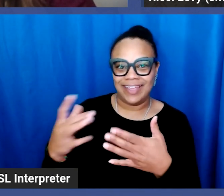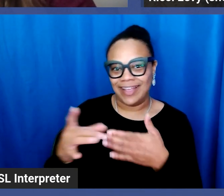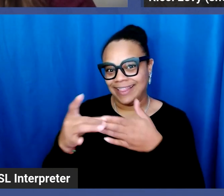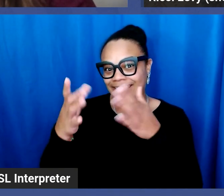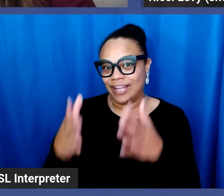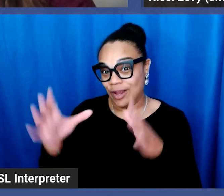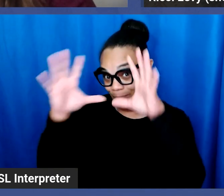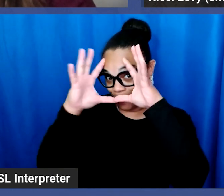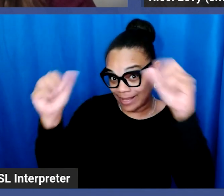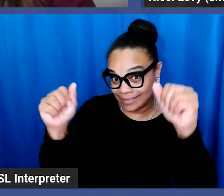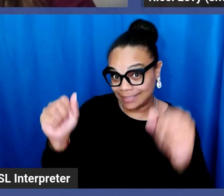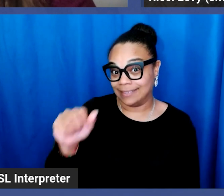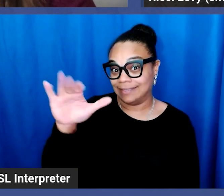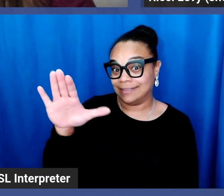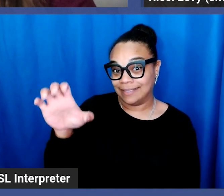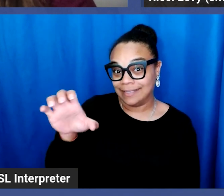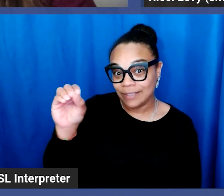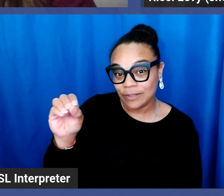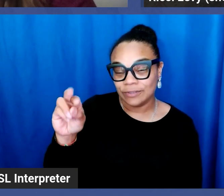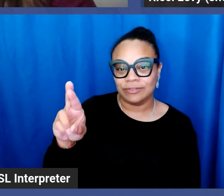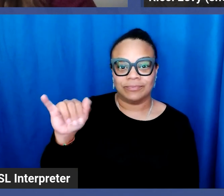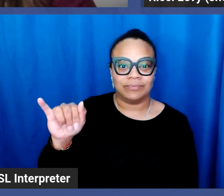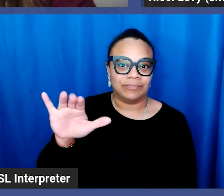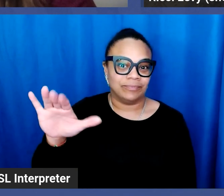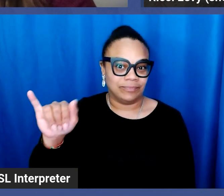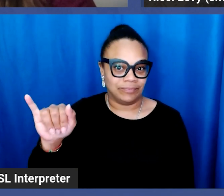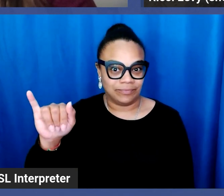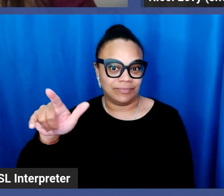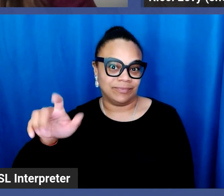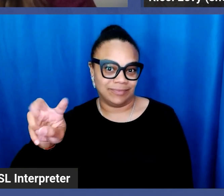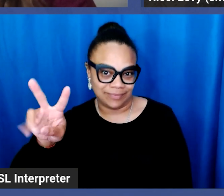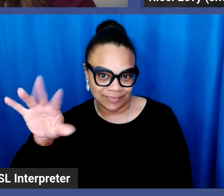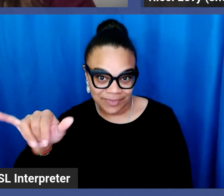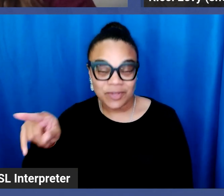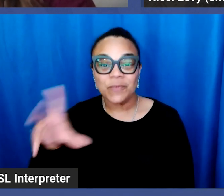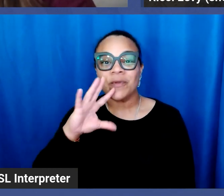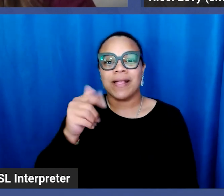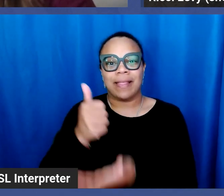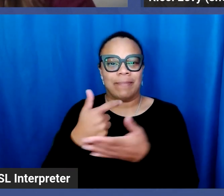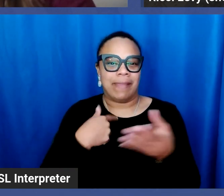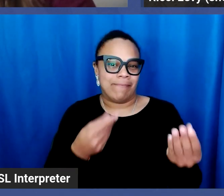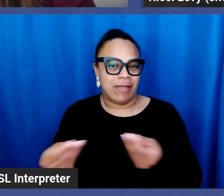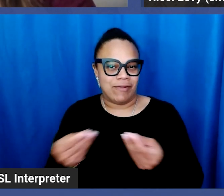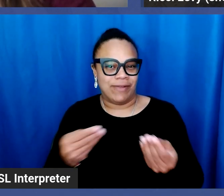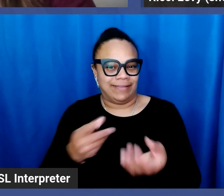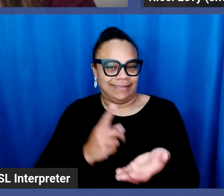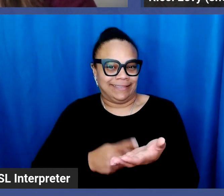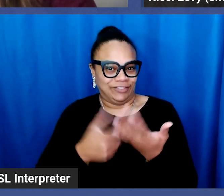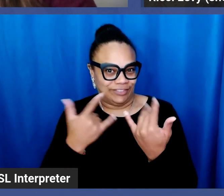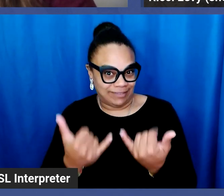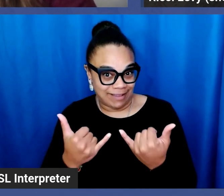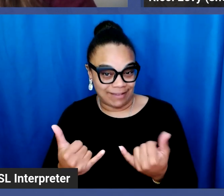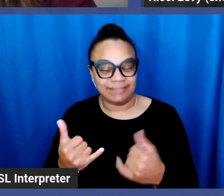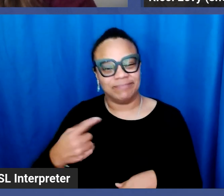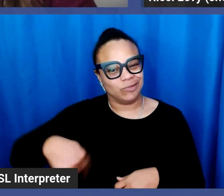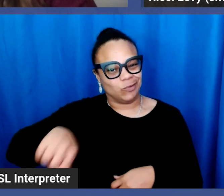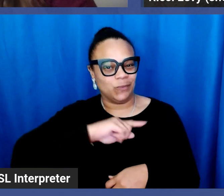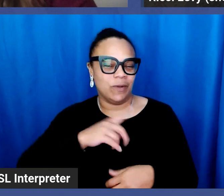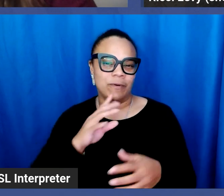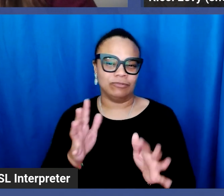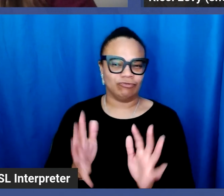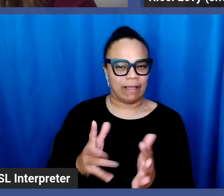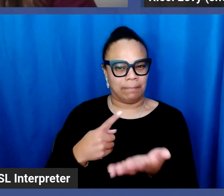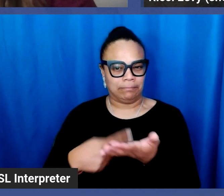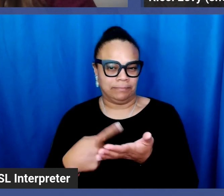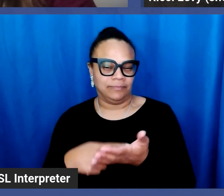Levy. She is going to be helping me moderate our discussion today, and we're going to chat a little bit about what things have looked like